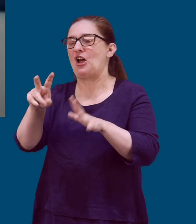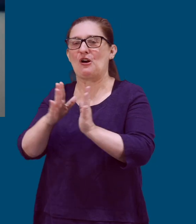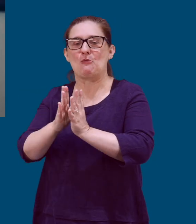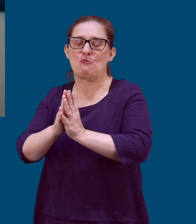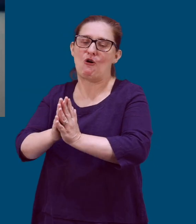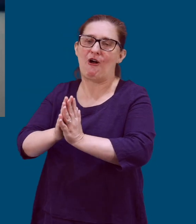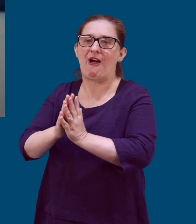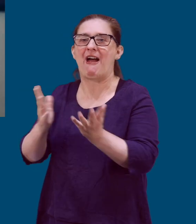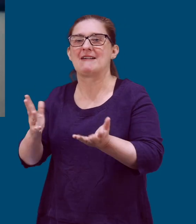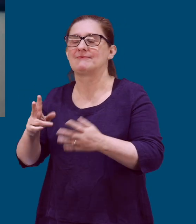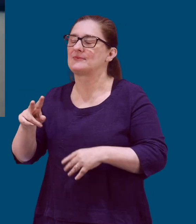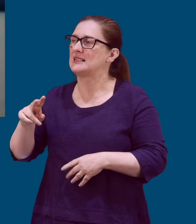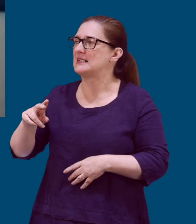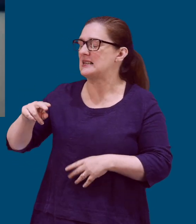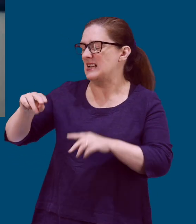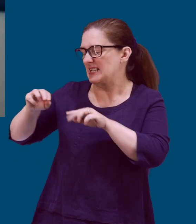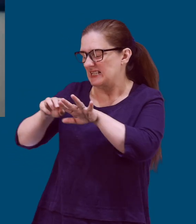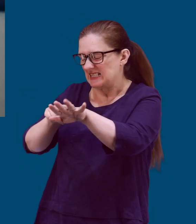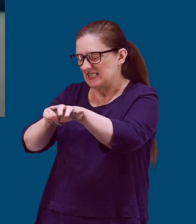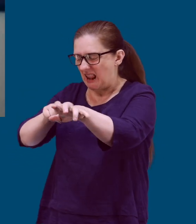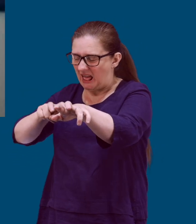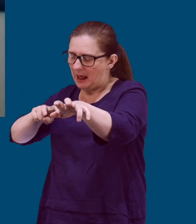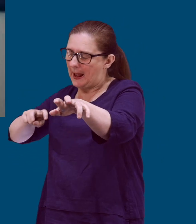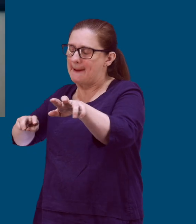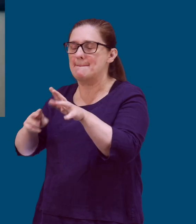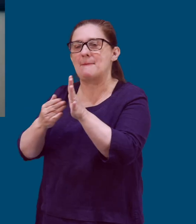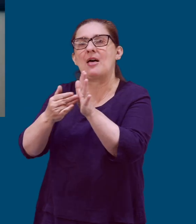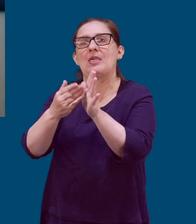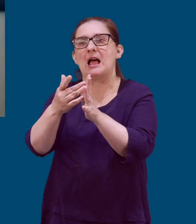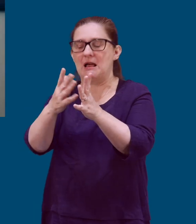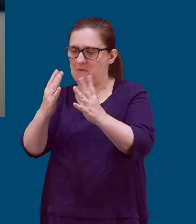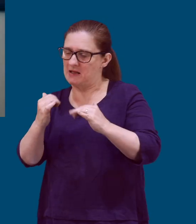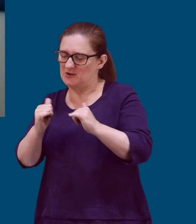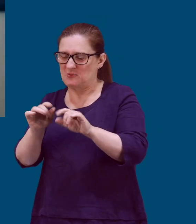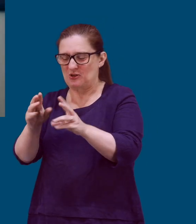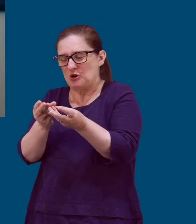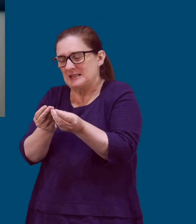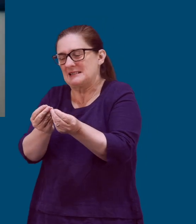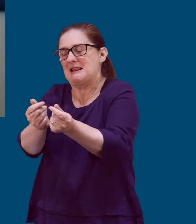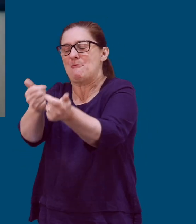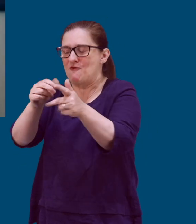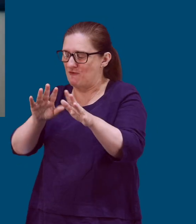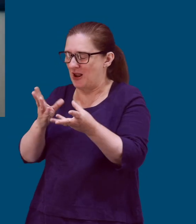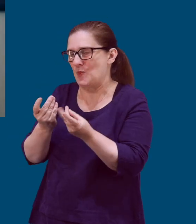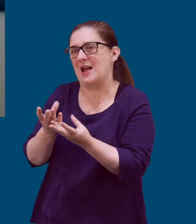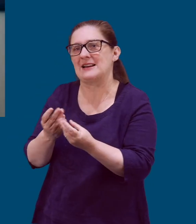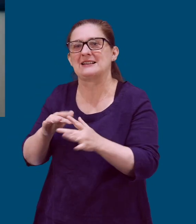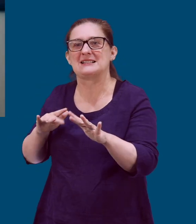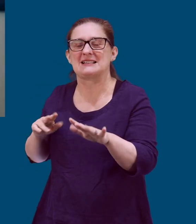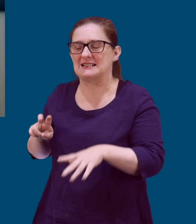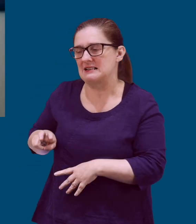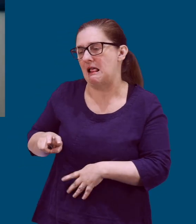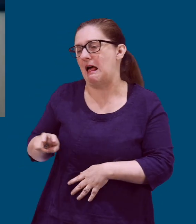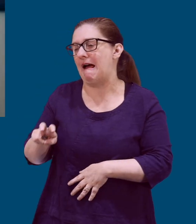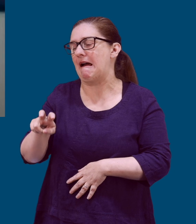Slime Mother, bless me with your slippery wetness. May I slide through cracks,